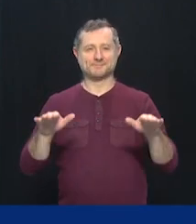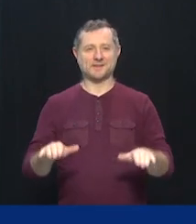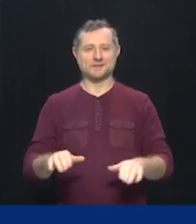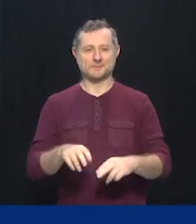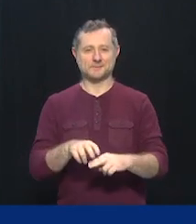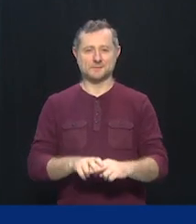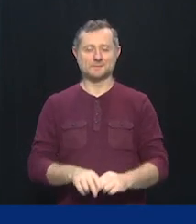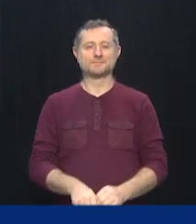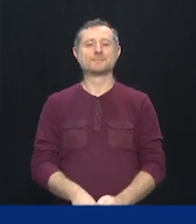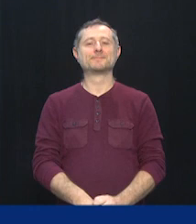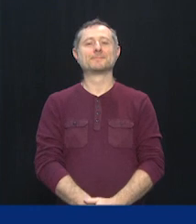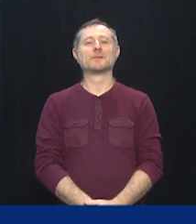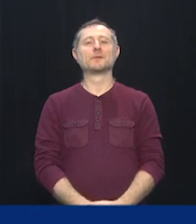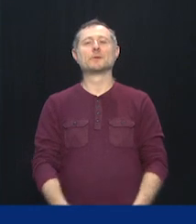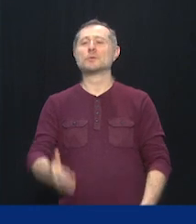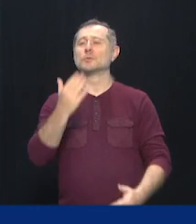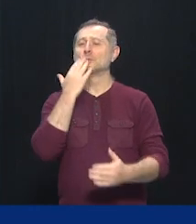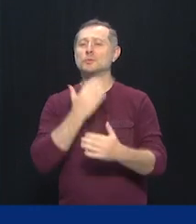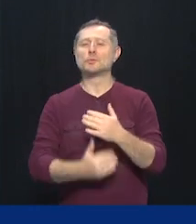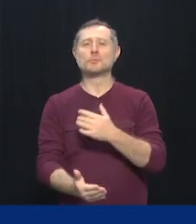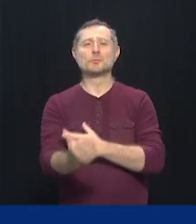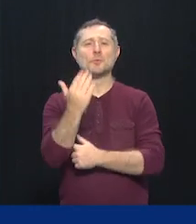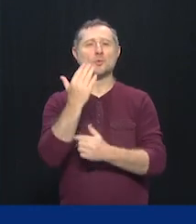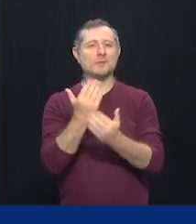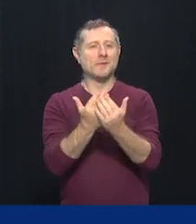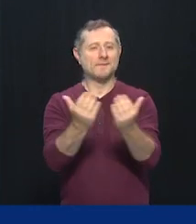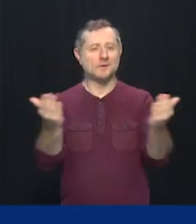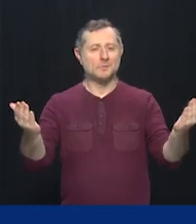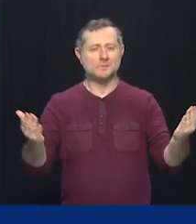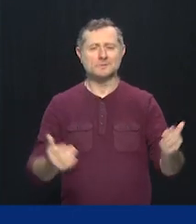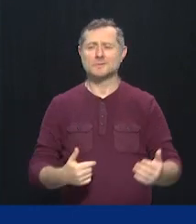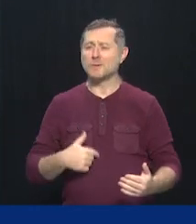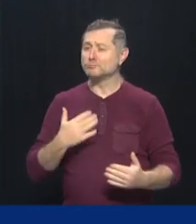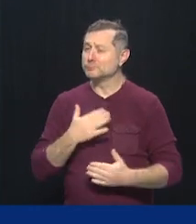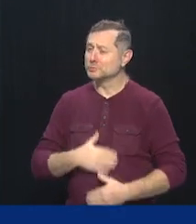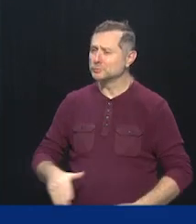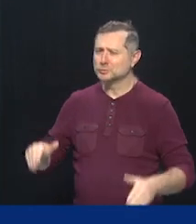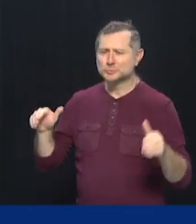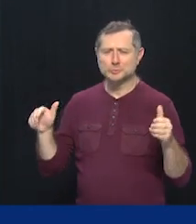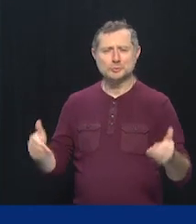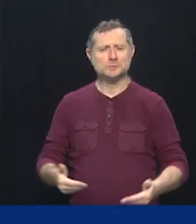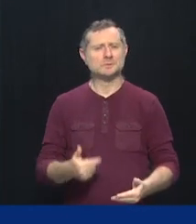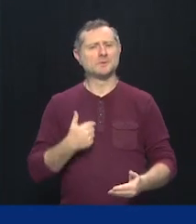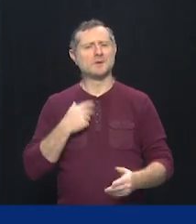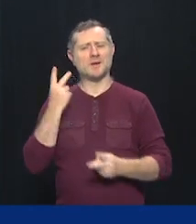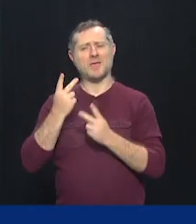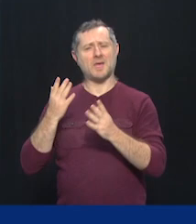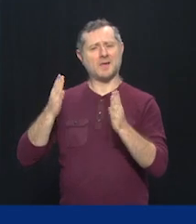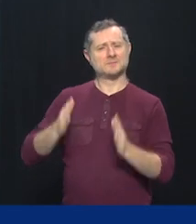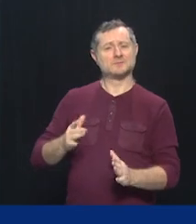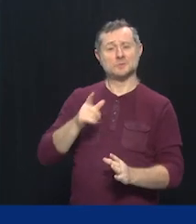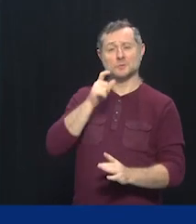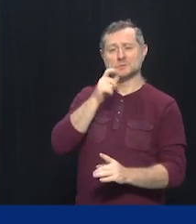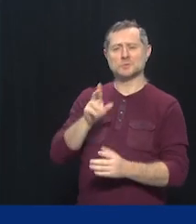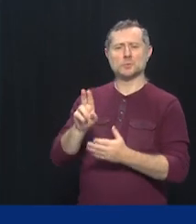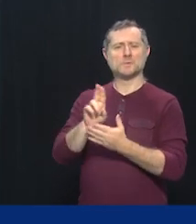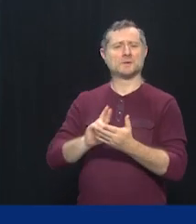Good morning, everyone. I'm really pleased to welcome our guests here today to the University at